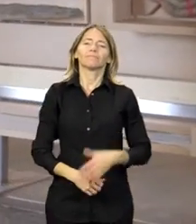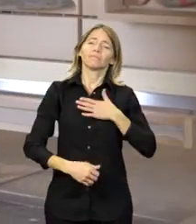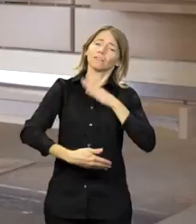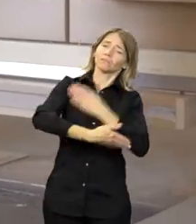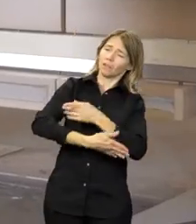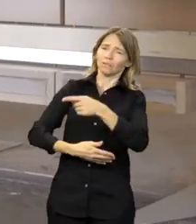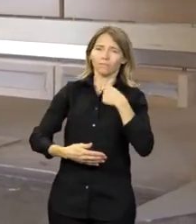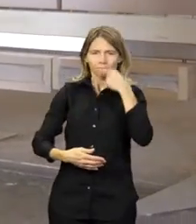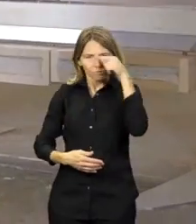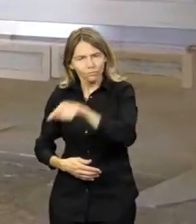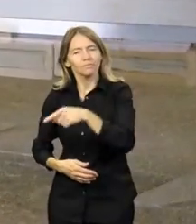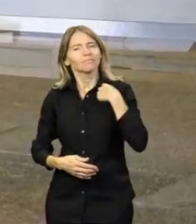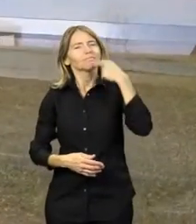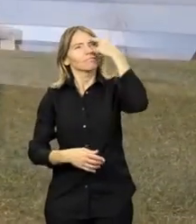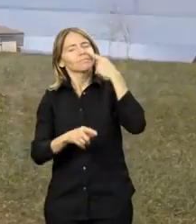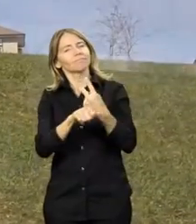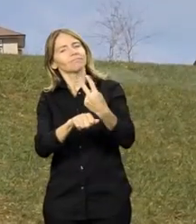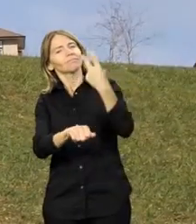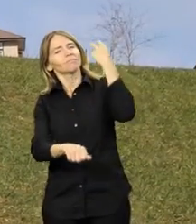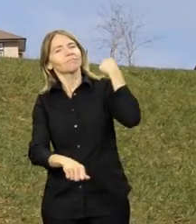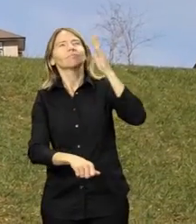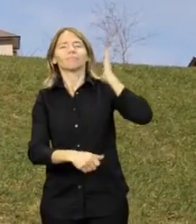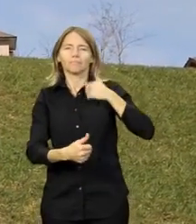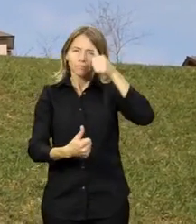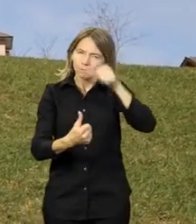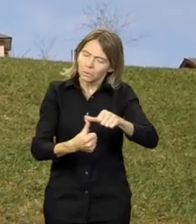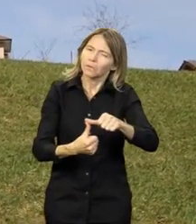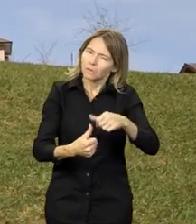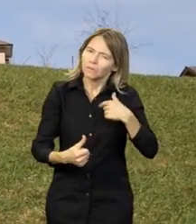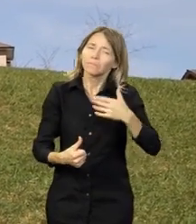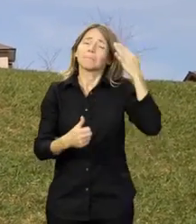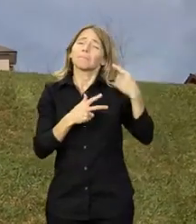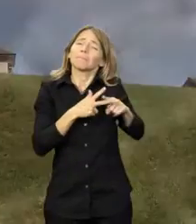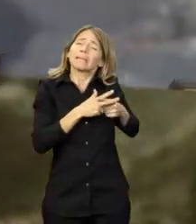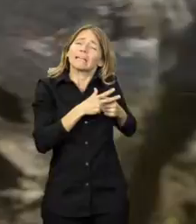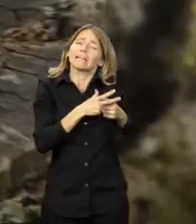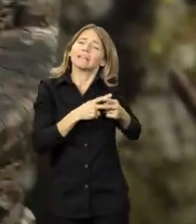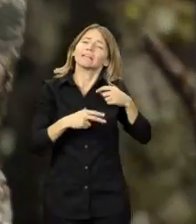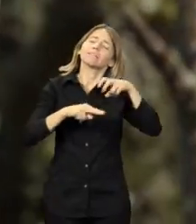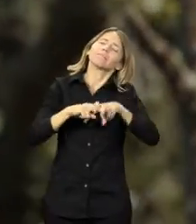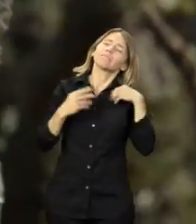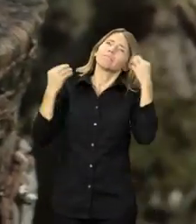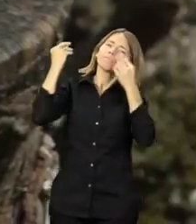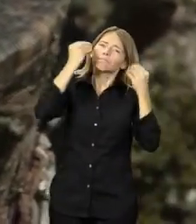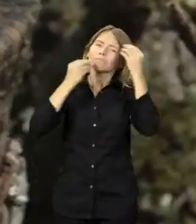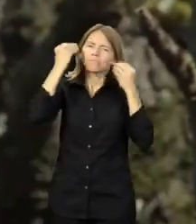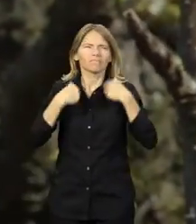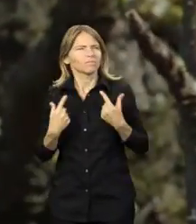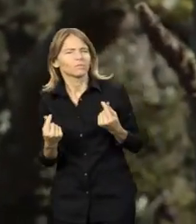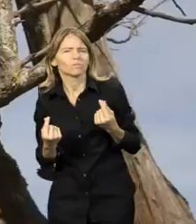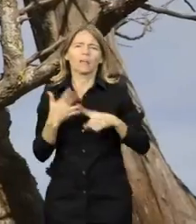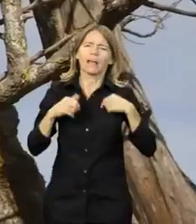When I think back and remember, at the very beginning, as I sat and thought about what I could